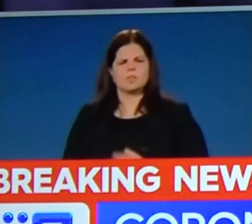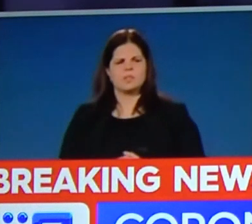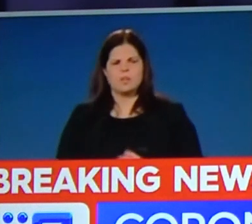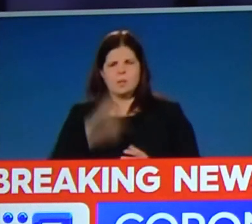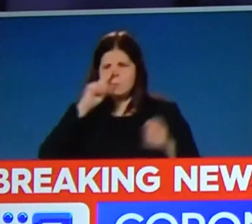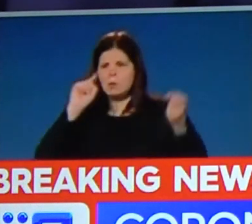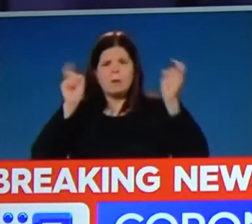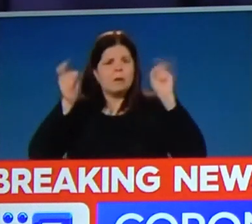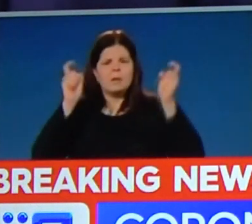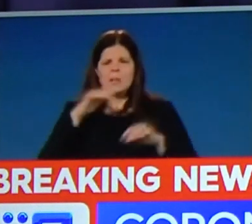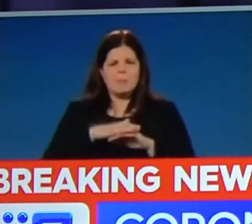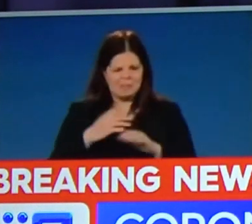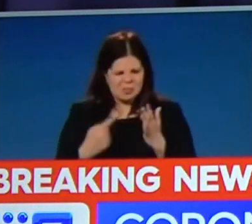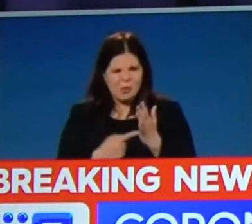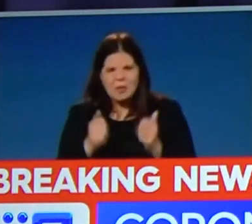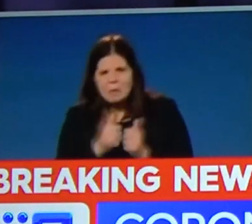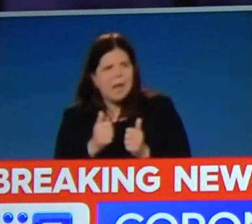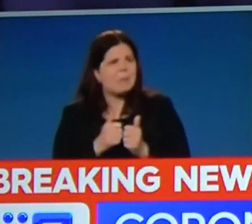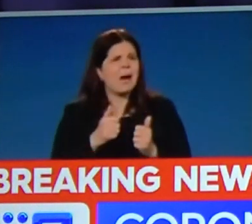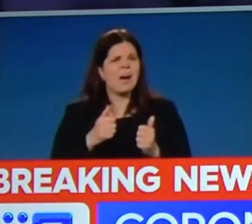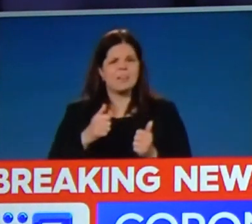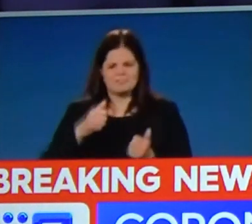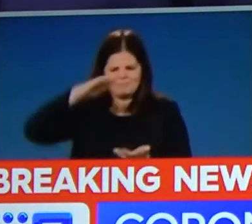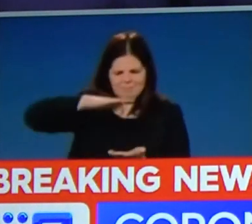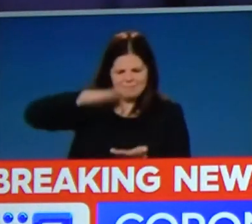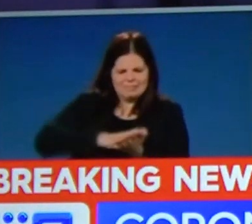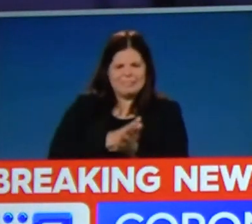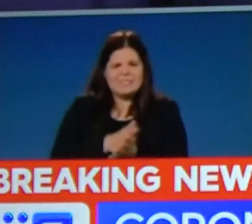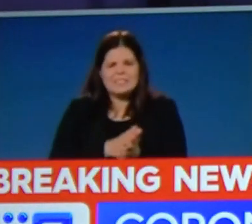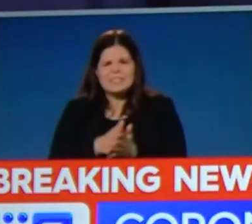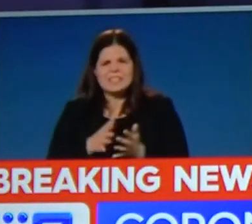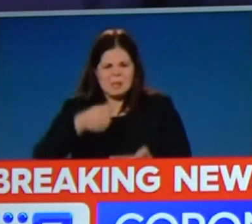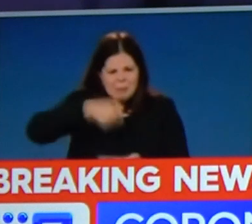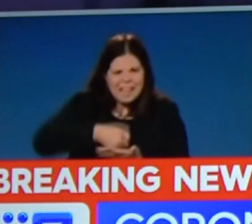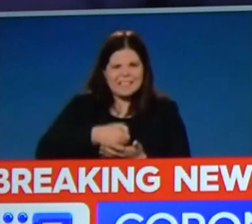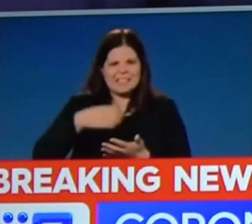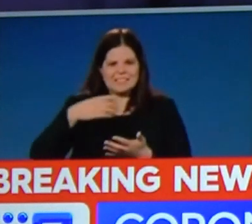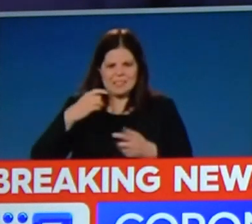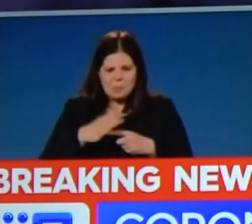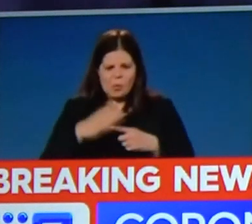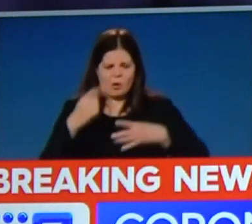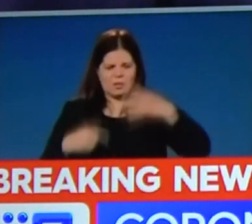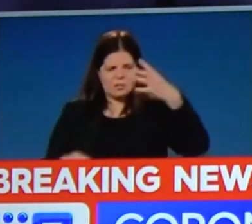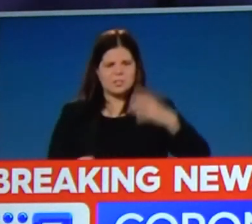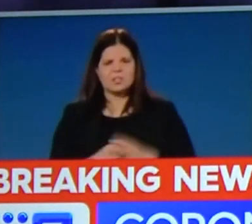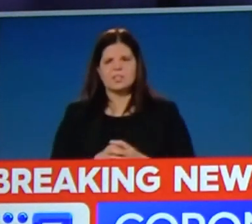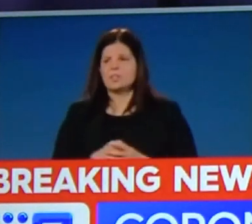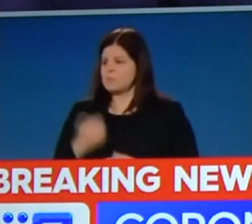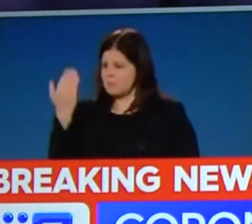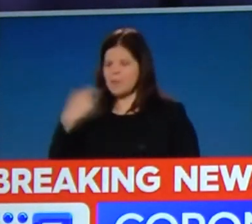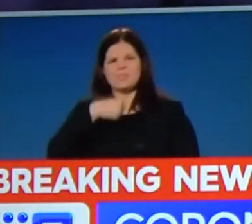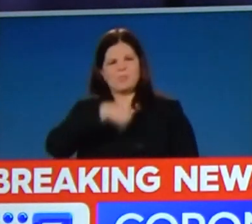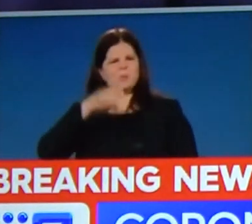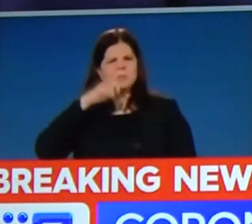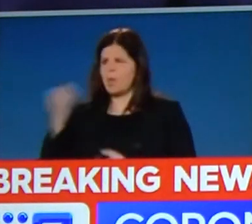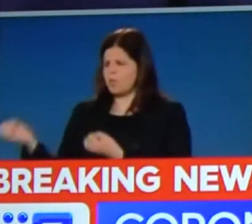still aren't able to buy toilet paper, hand sanitizer. We've been promised that those supply chains will normalise. That hasn't happened. When